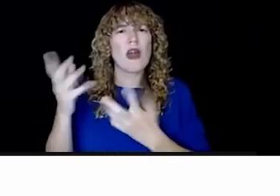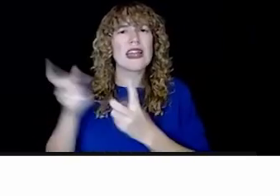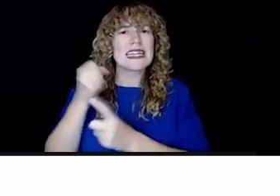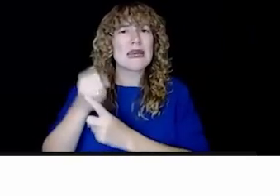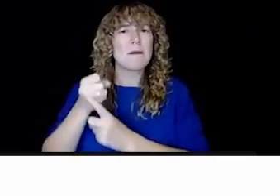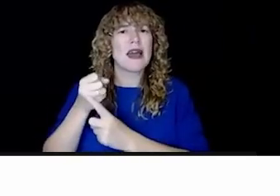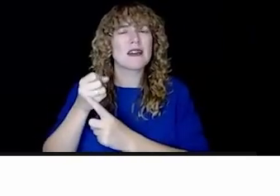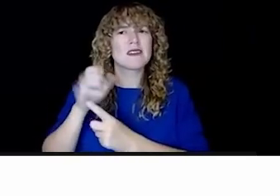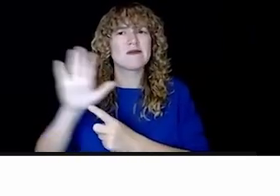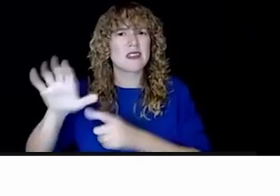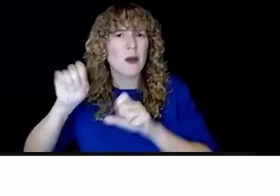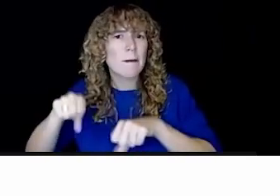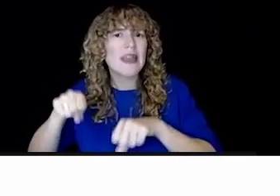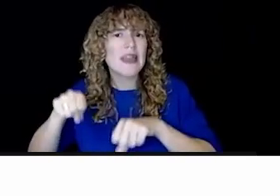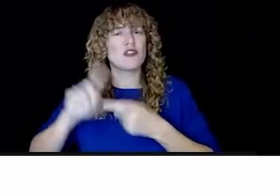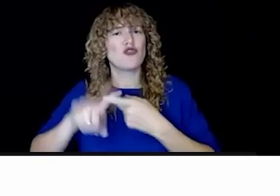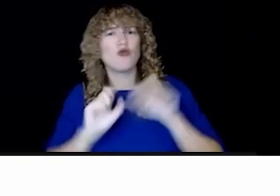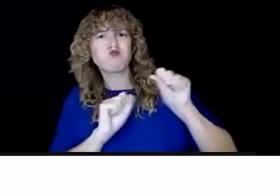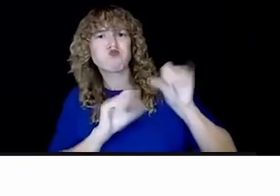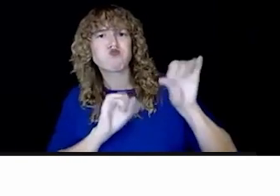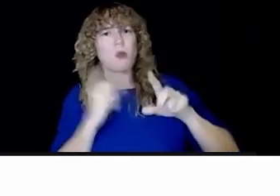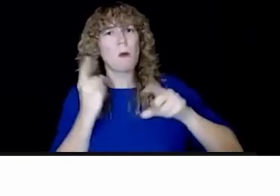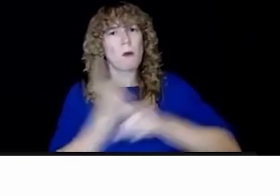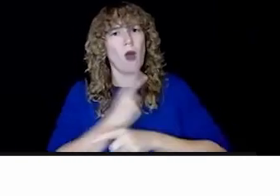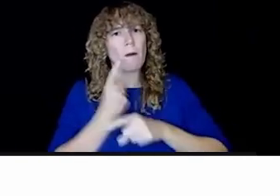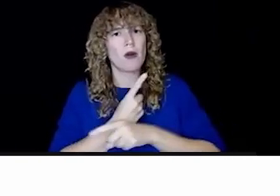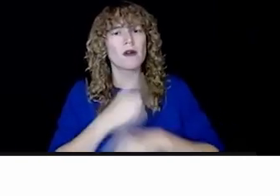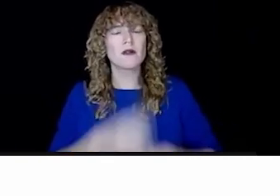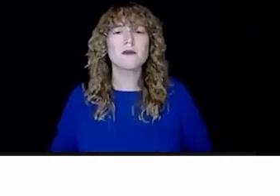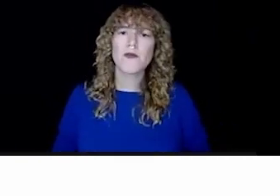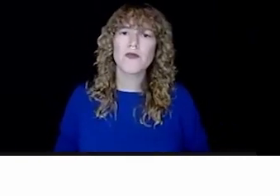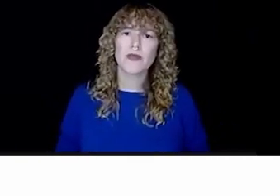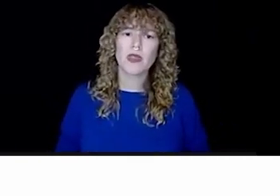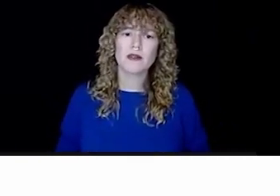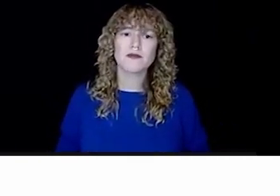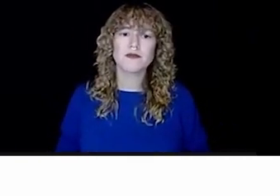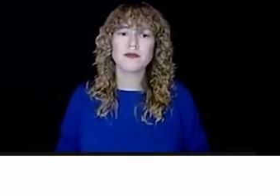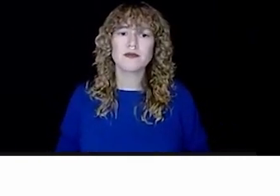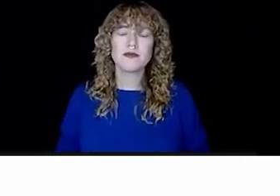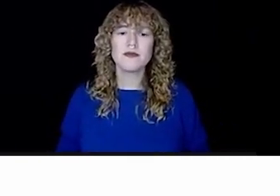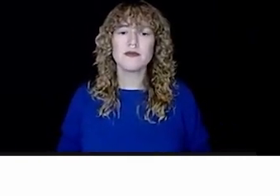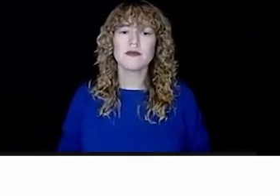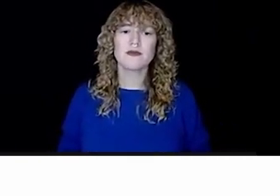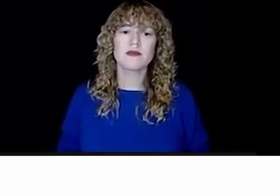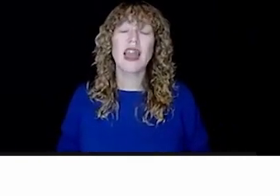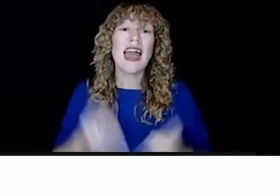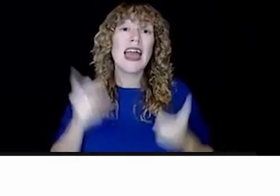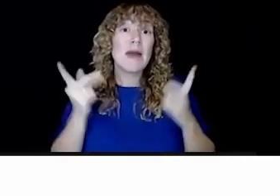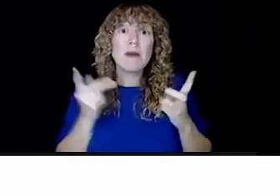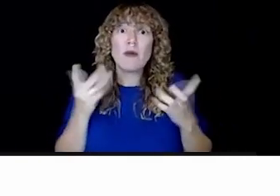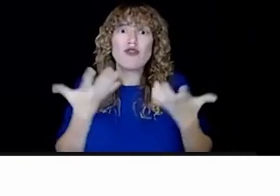properly. As we know, I can probably speak for everyone when I say people don't want to make these mistakes.